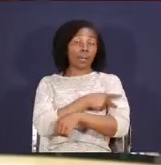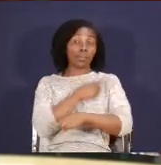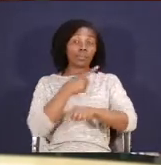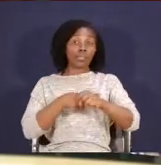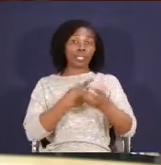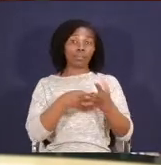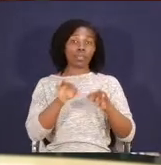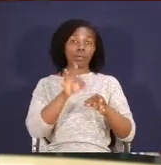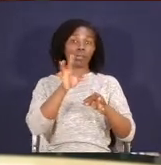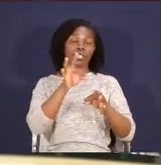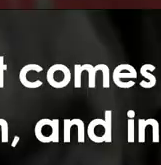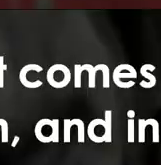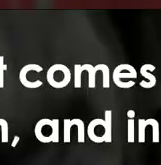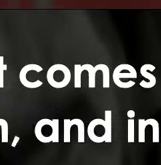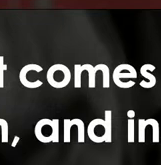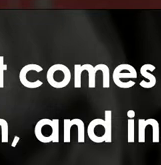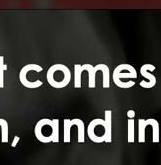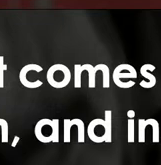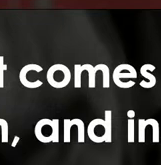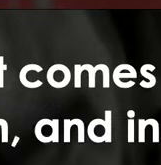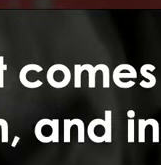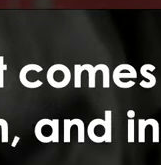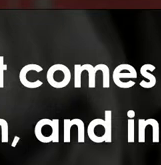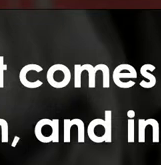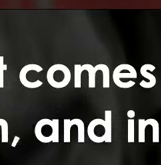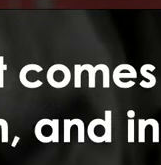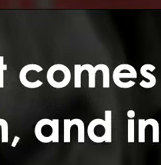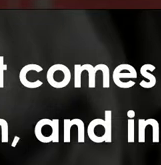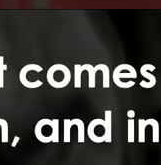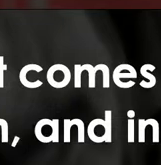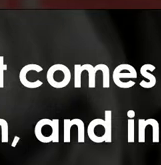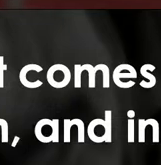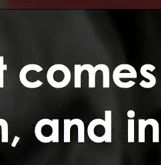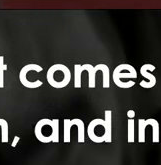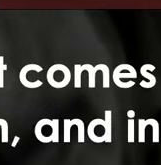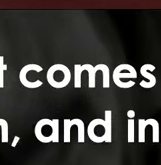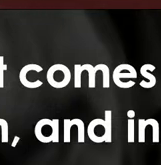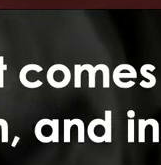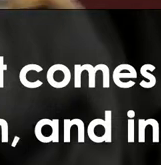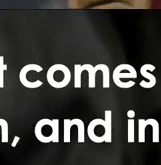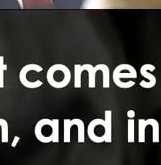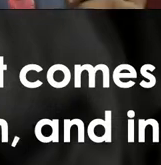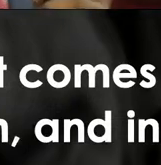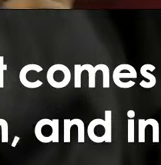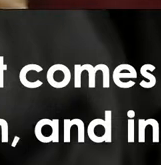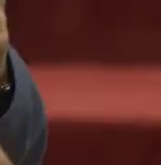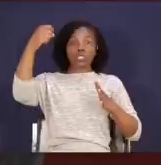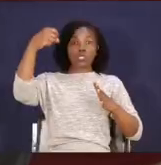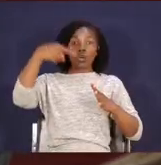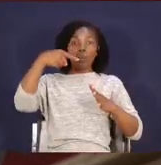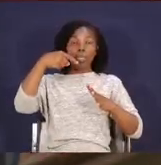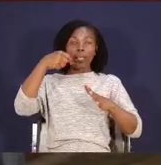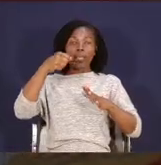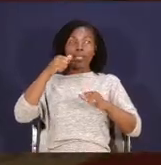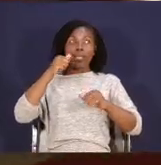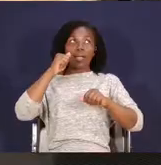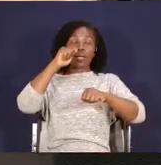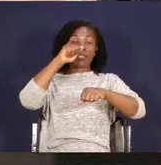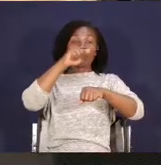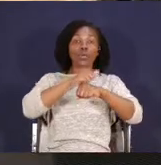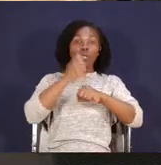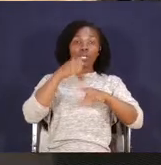witnesses in Jerusalem, in Judea, Samaria, and to the uttermost parts of the world. In other words, it's like dropping a stone in water, and